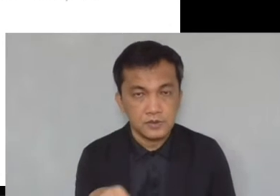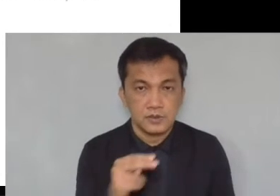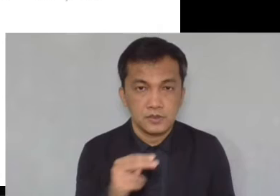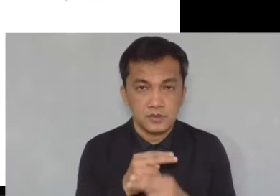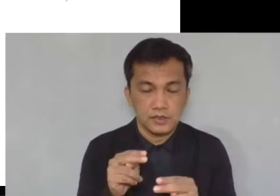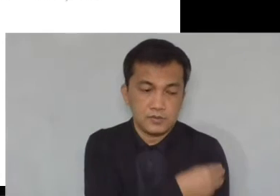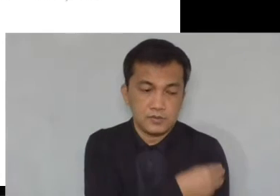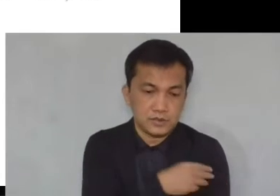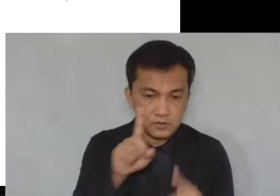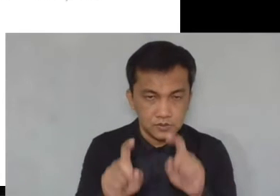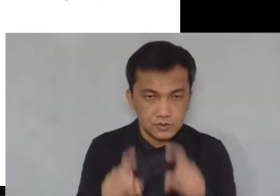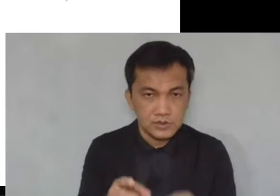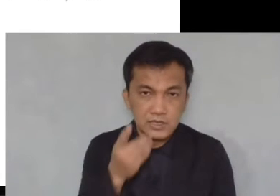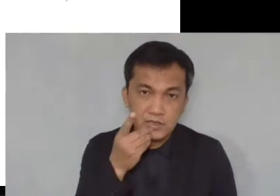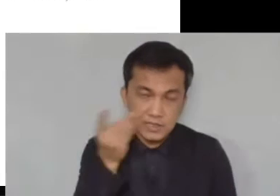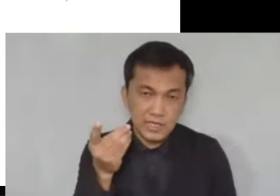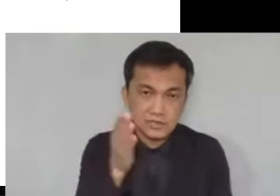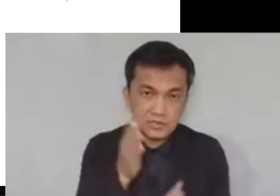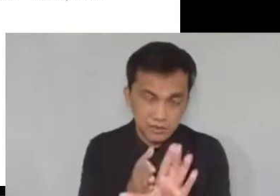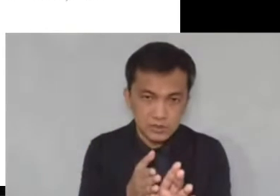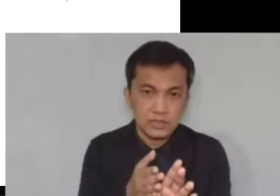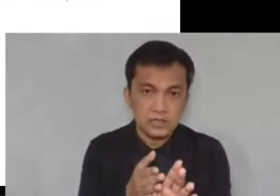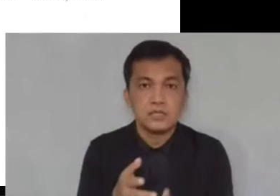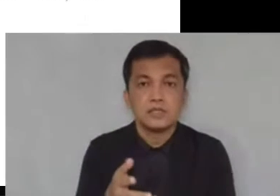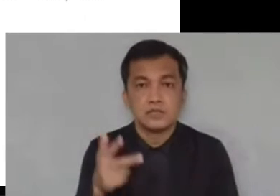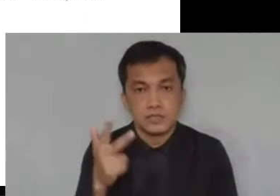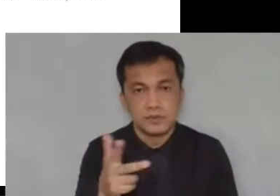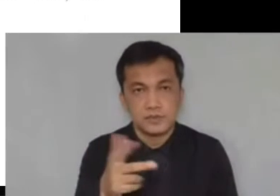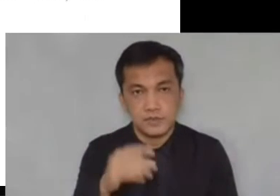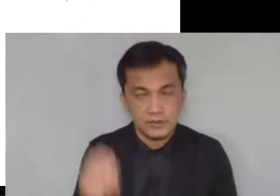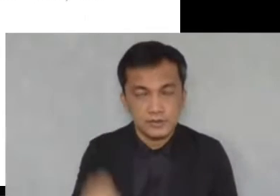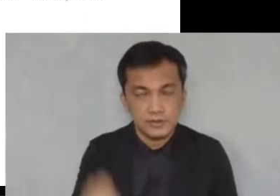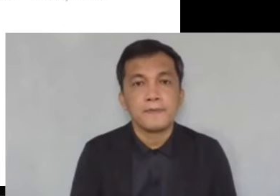Non-medical inquiries, dental, psychological services, 10%.